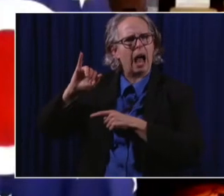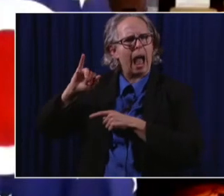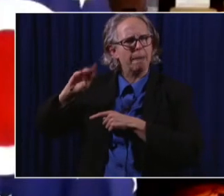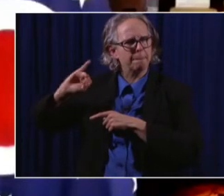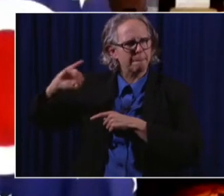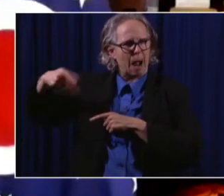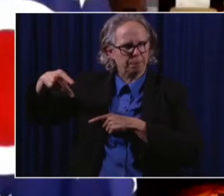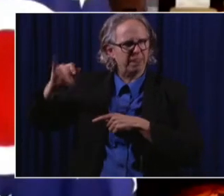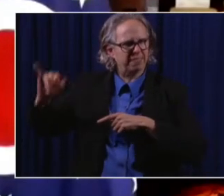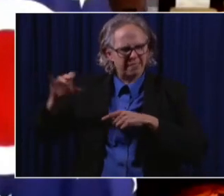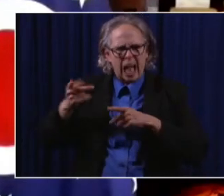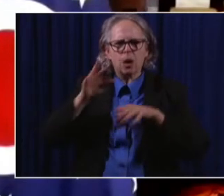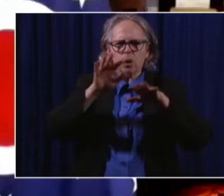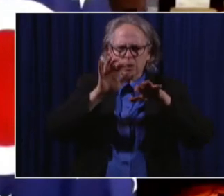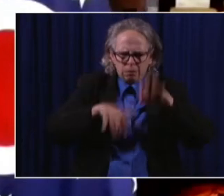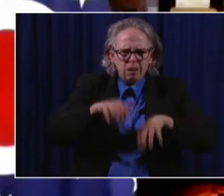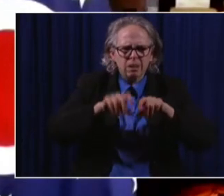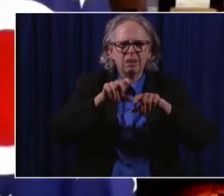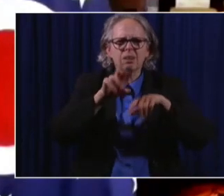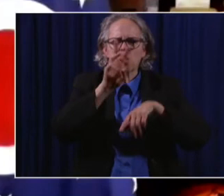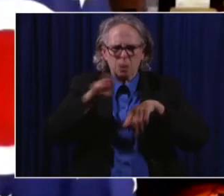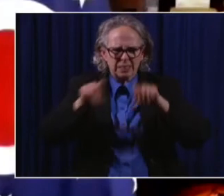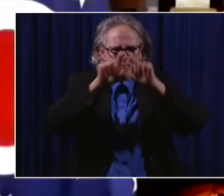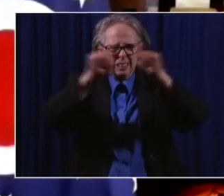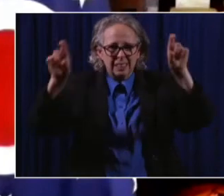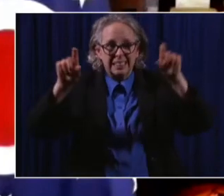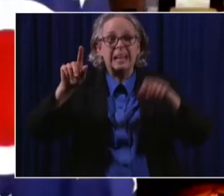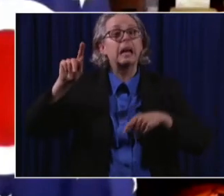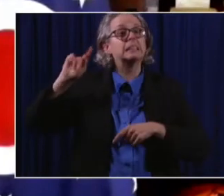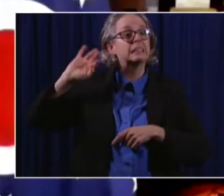we can help pay for your retraining. And you go to